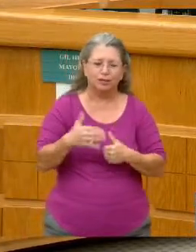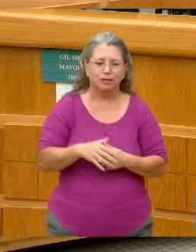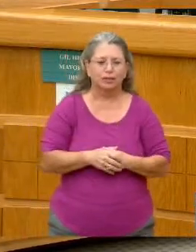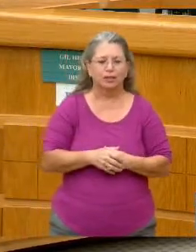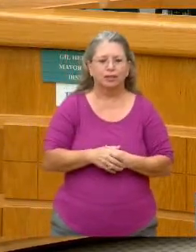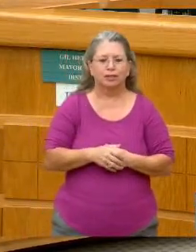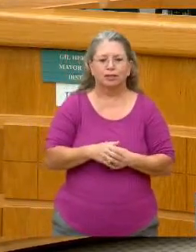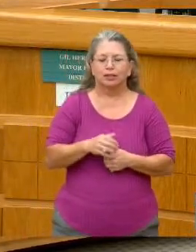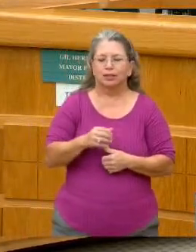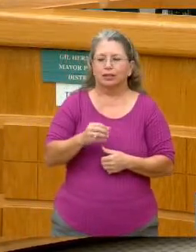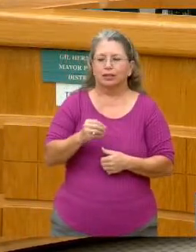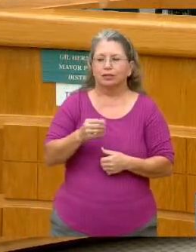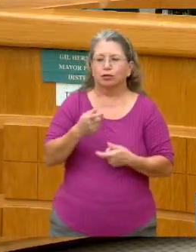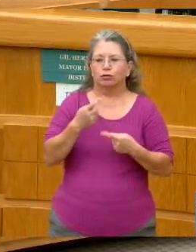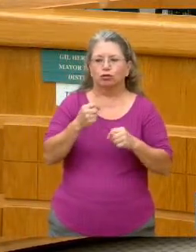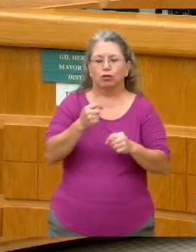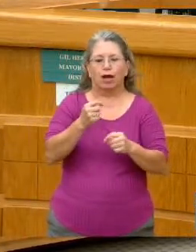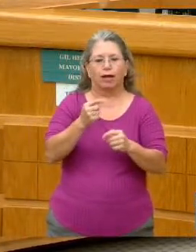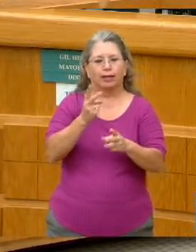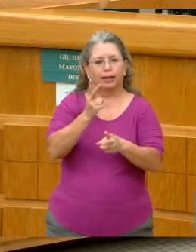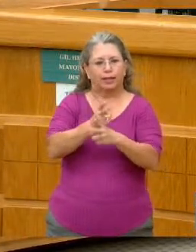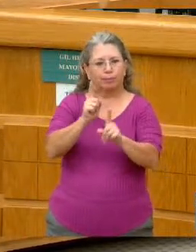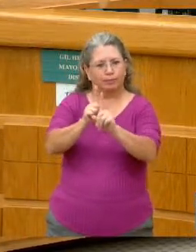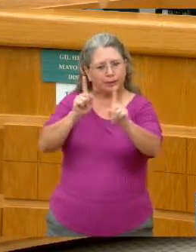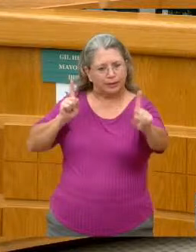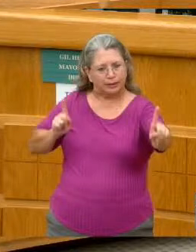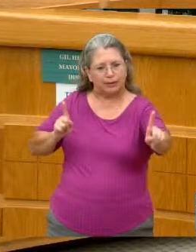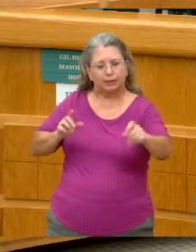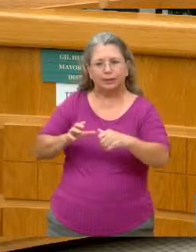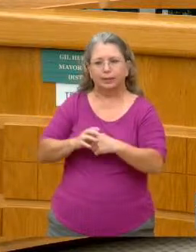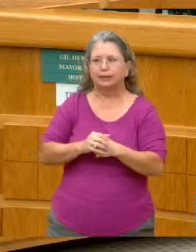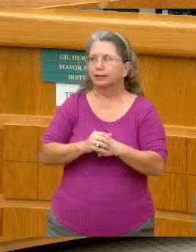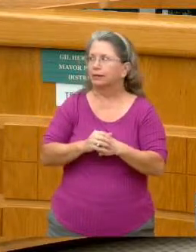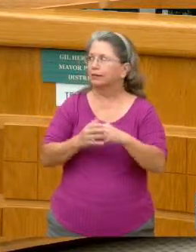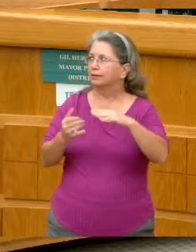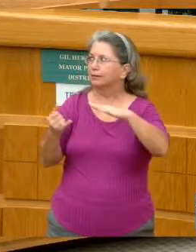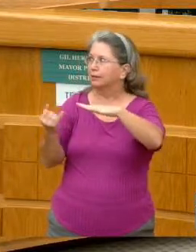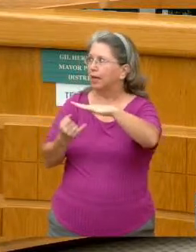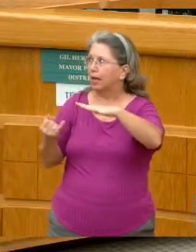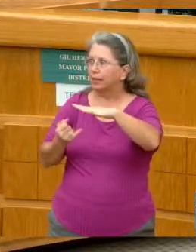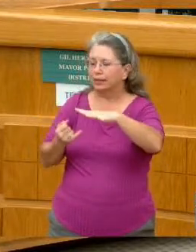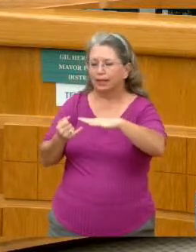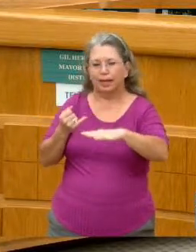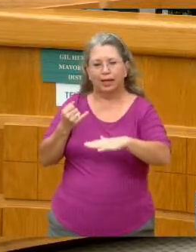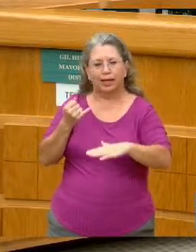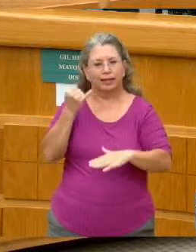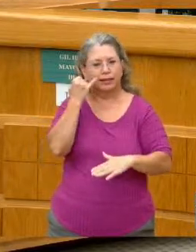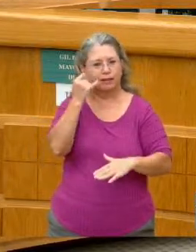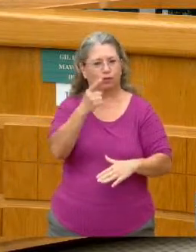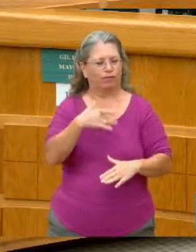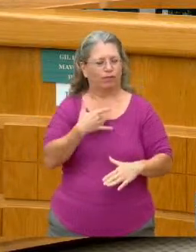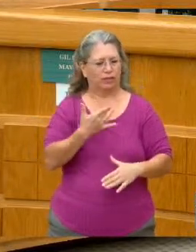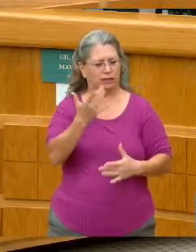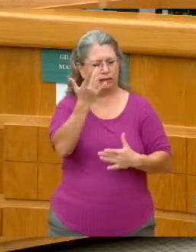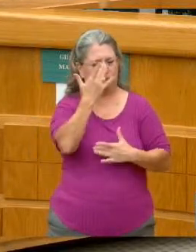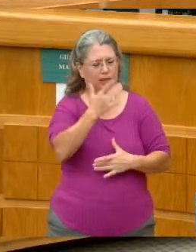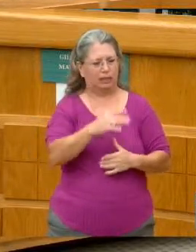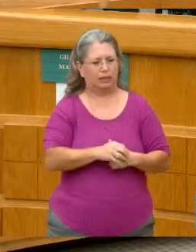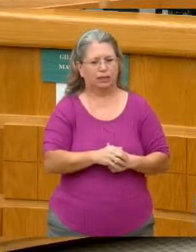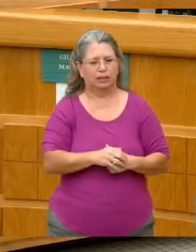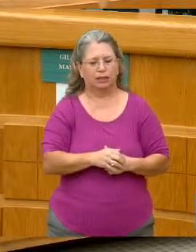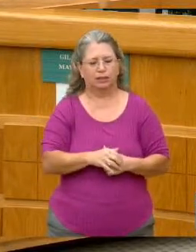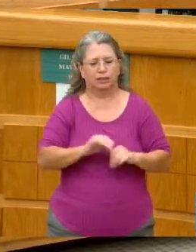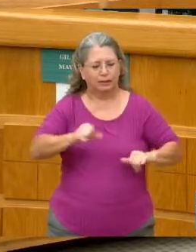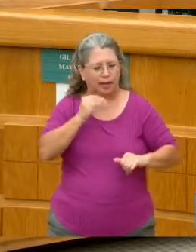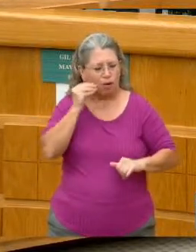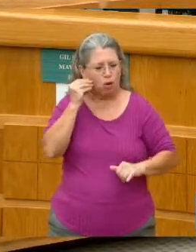not to get as close to other people. Self-isolate when you're sick or exposed. Stay at home if you can. Wash your hands.